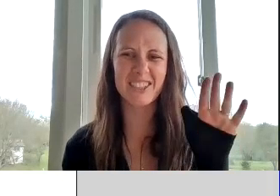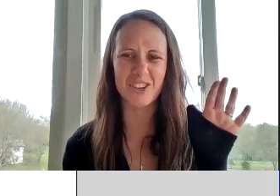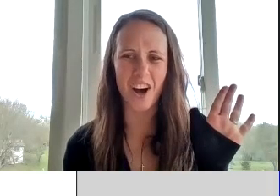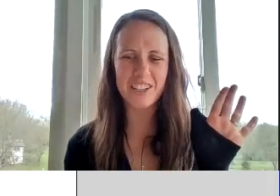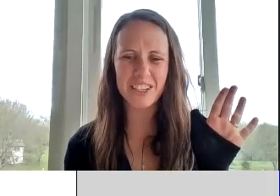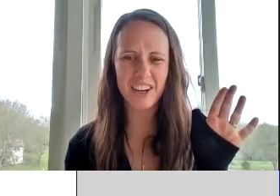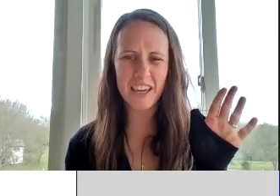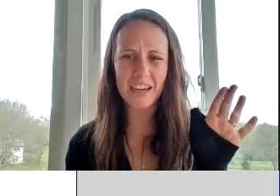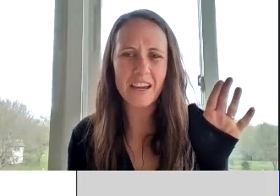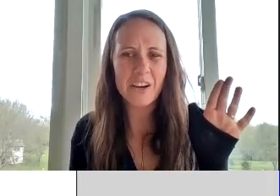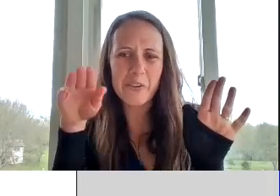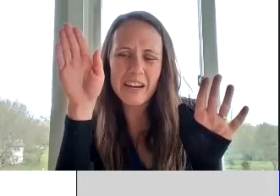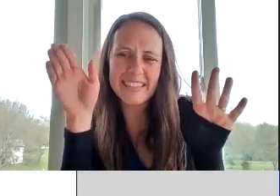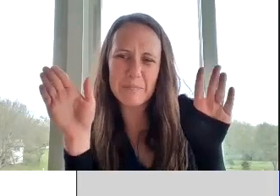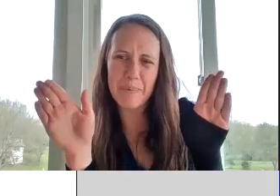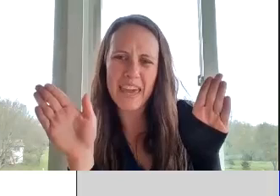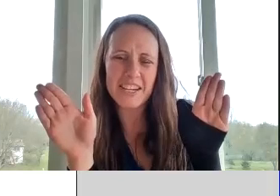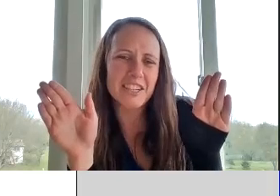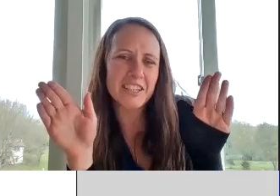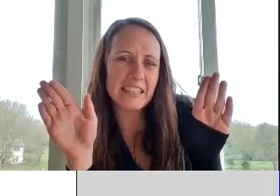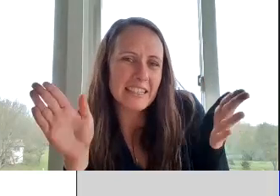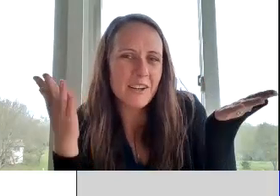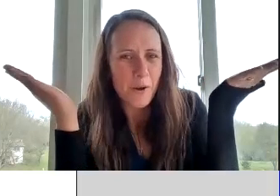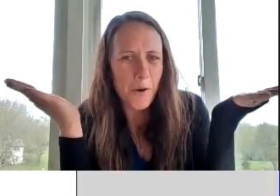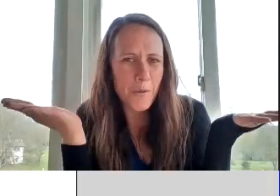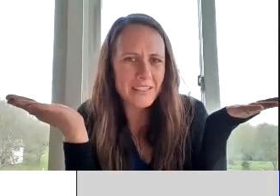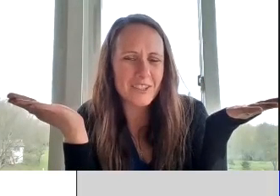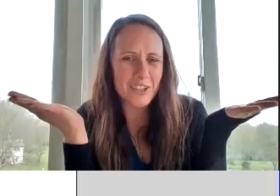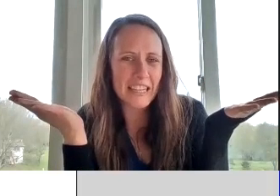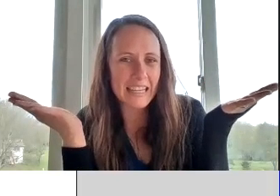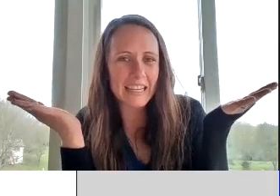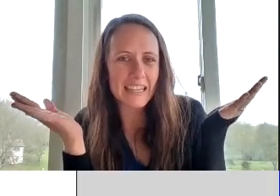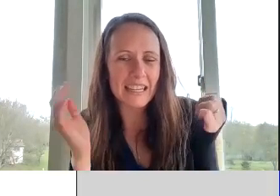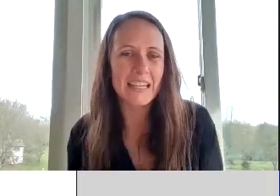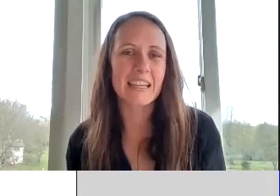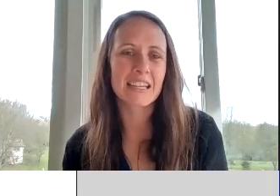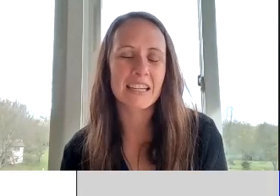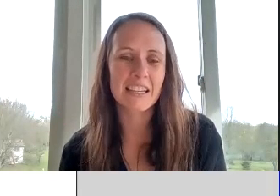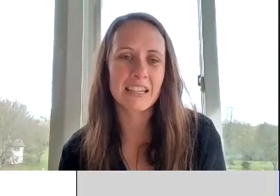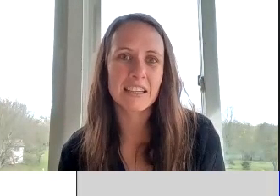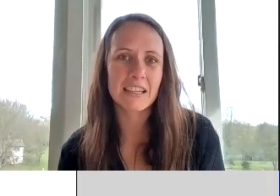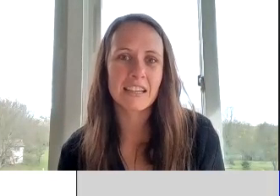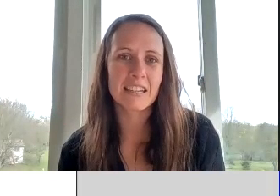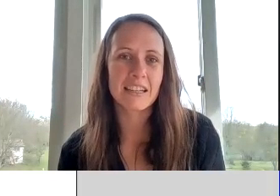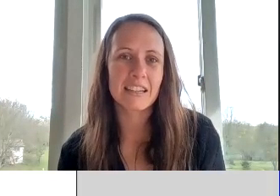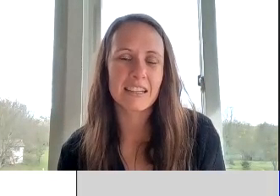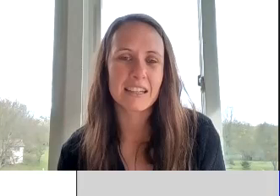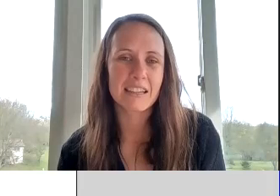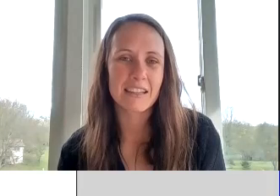Is the dog dirty or is the pig dirty? Who is dirty?